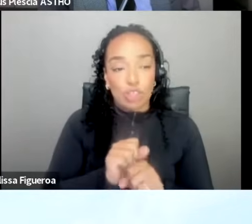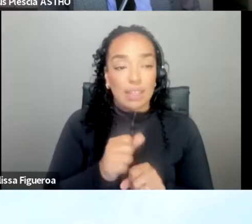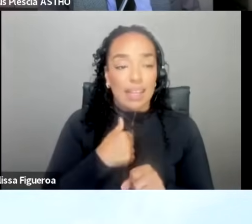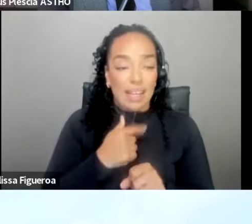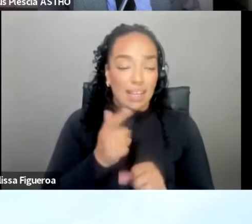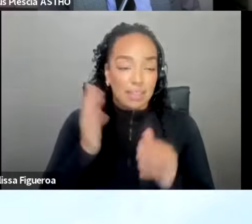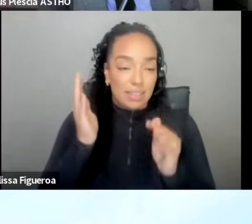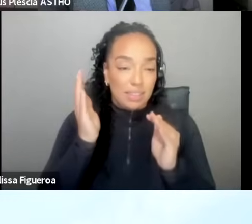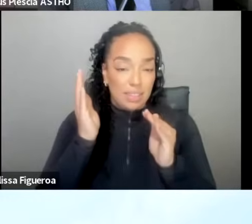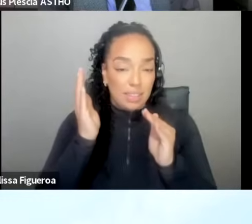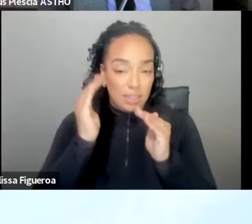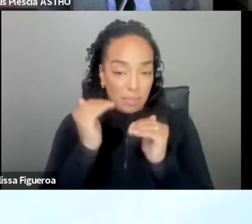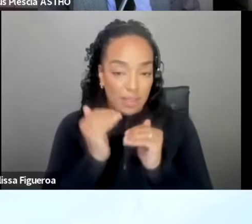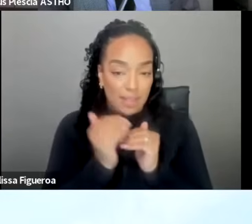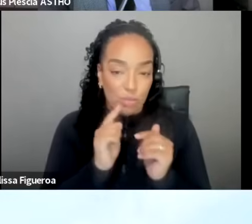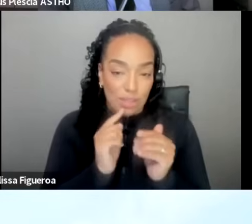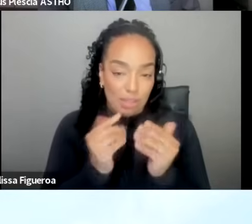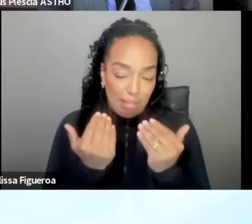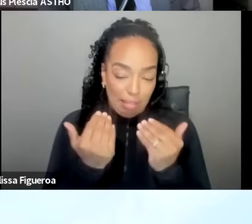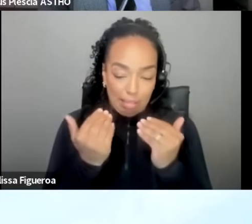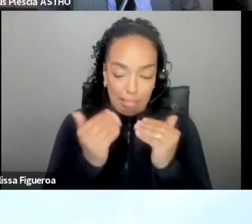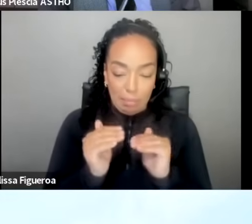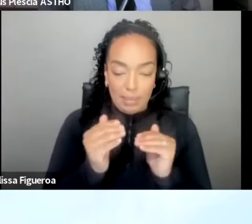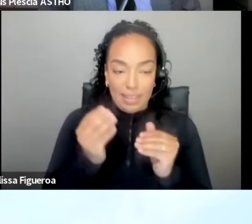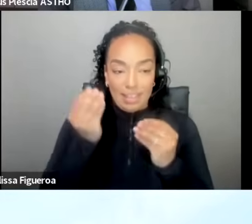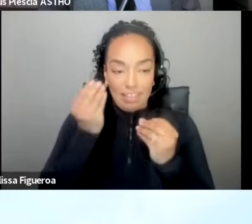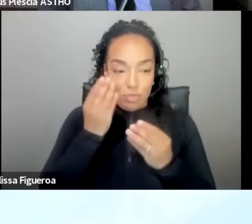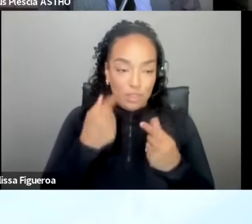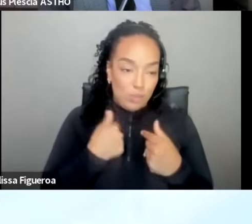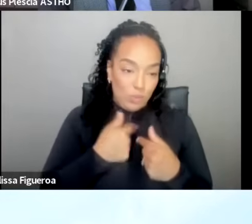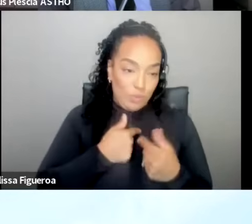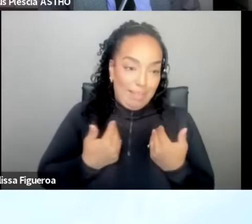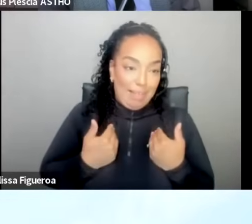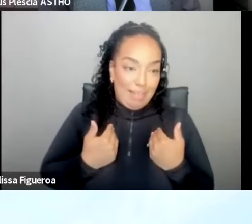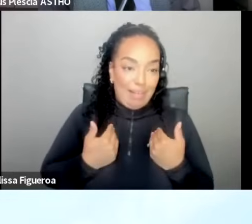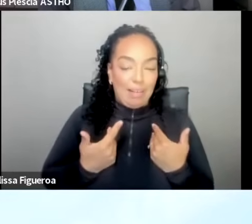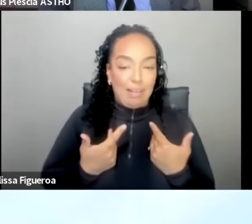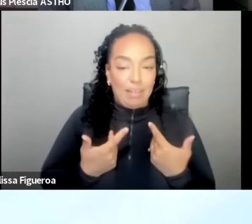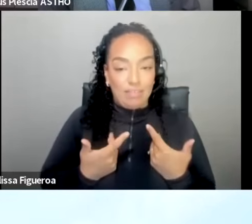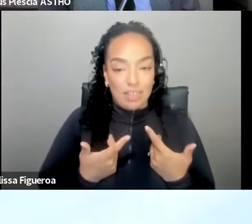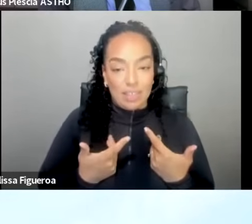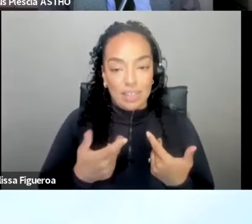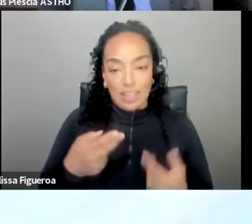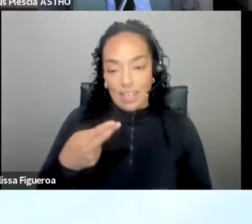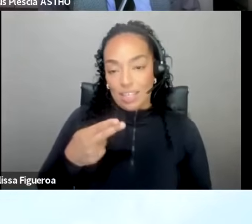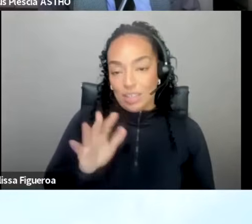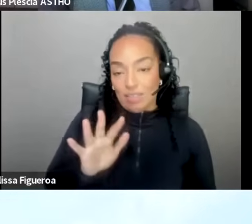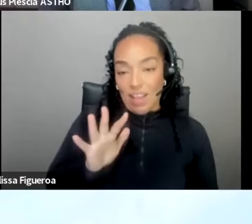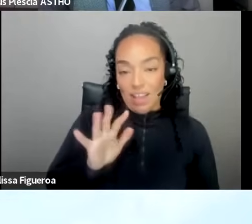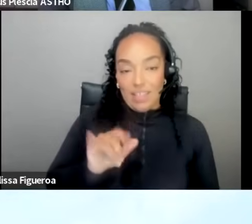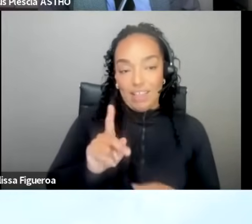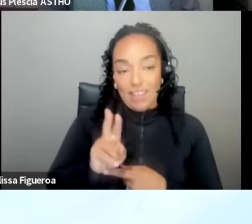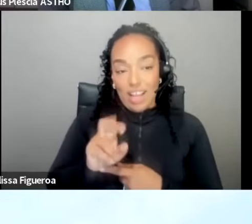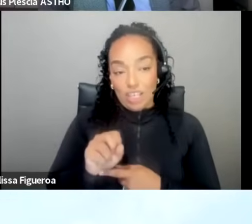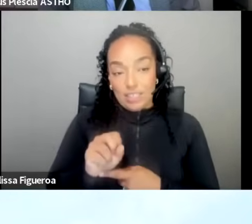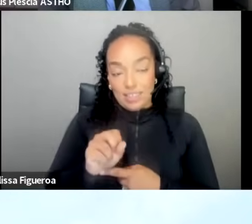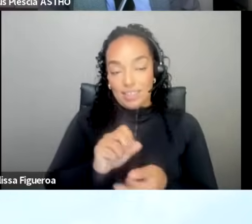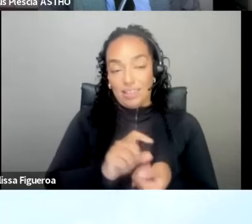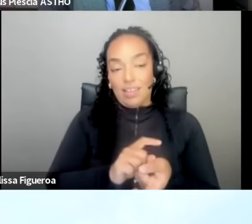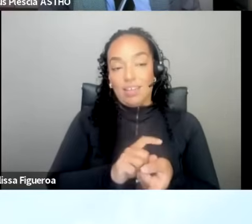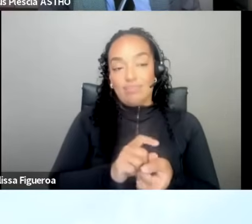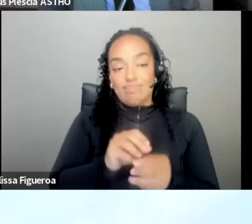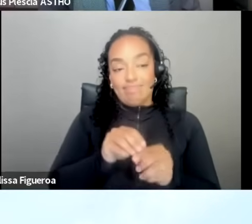at the limited information we would have, right, based on a hypothetical H5 virus evolving into people and really